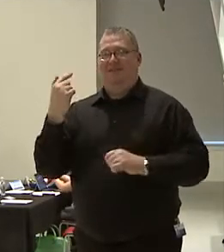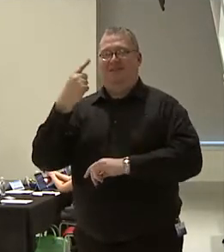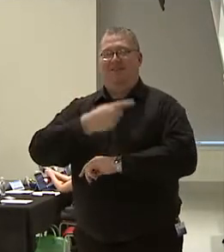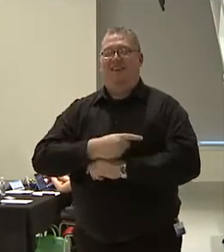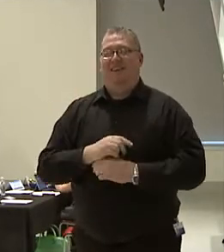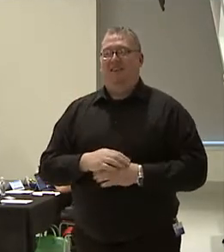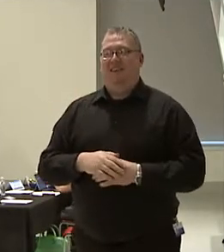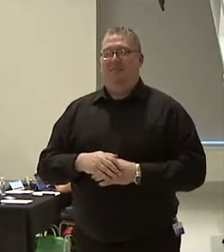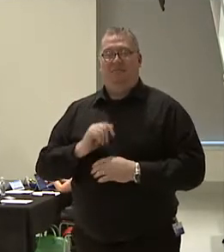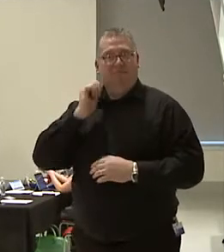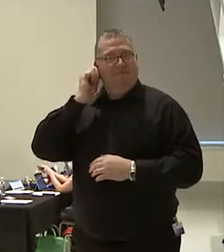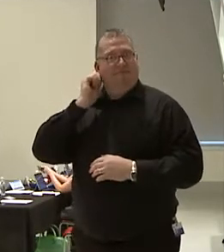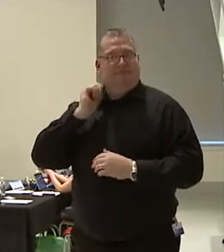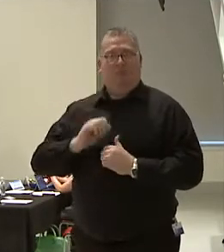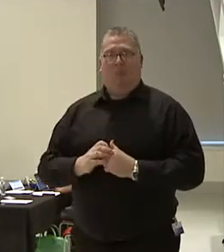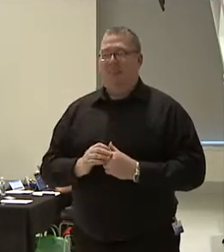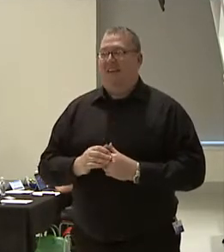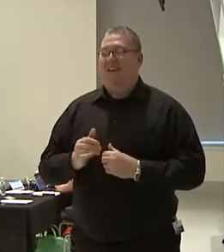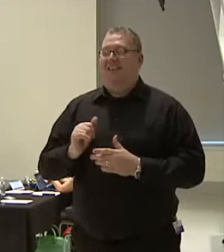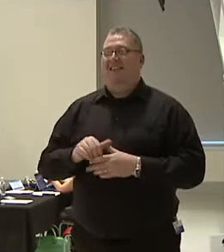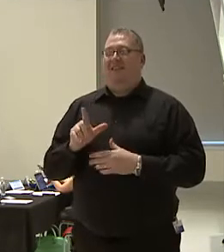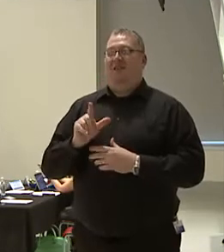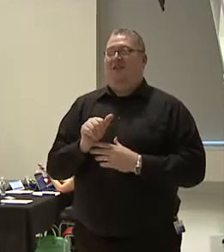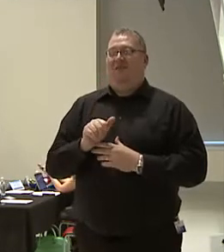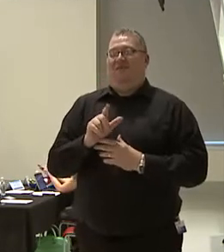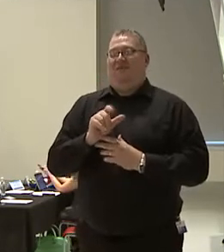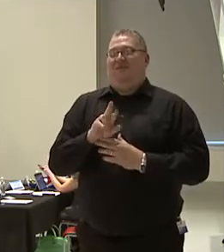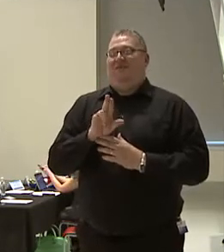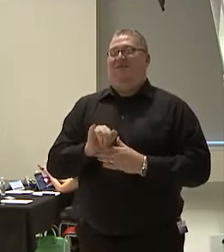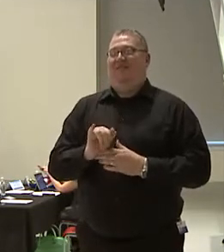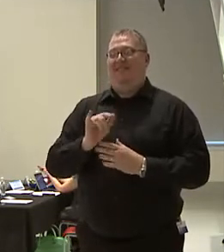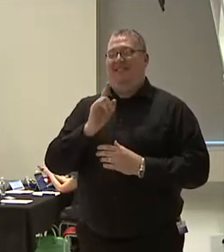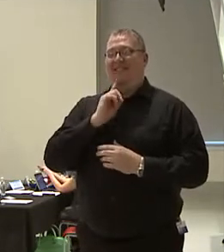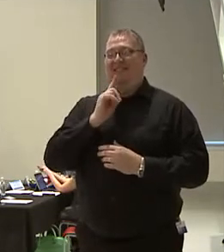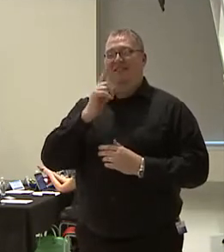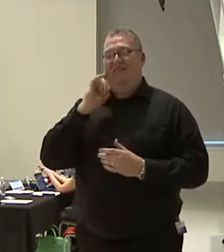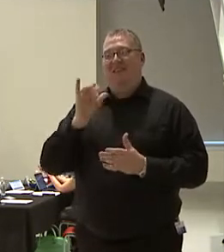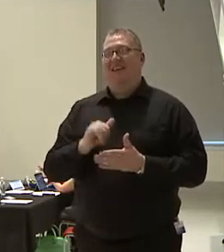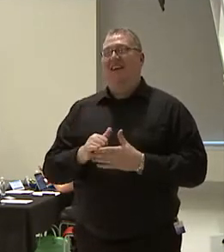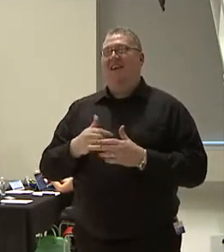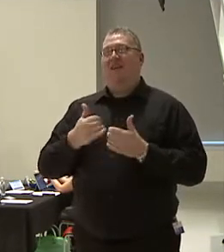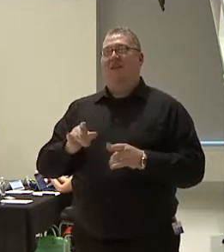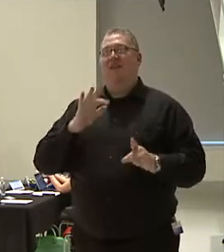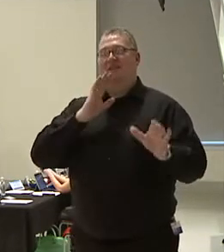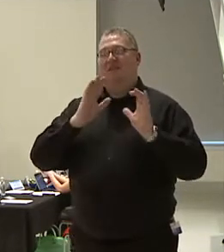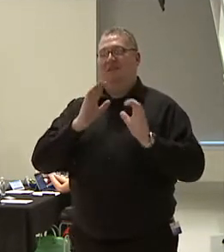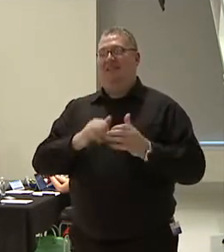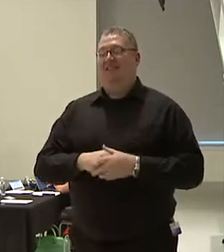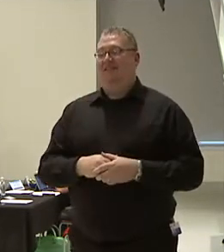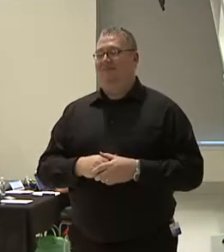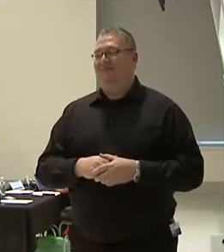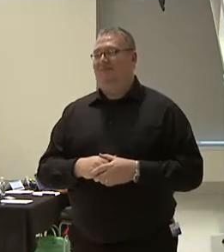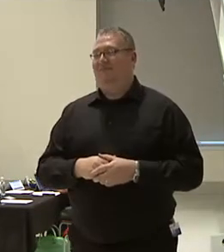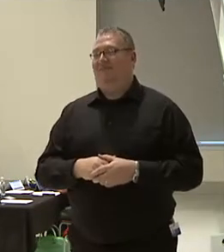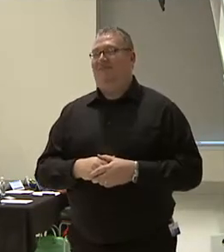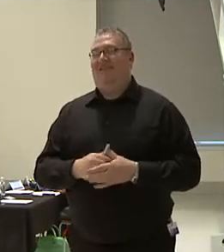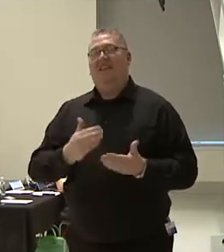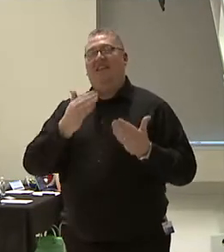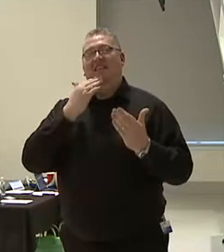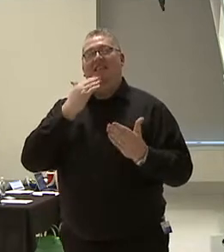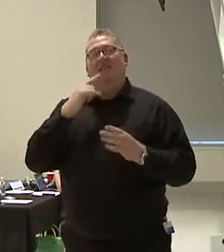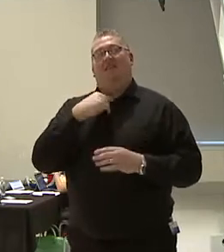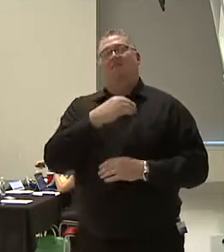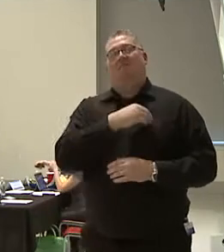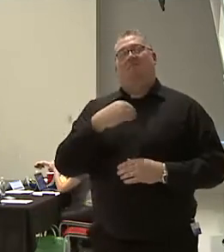Ms. Lauri Stevens, founder and principal consultant, Laws Communication. Thank you. Thank you, Commissioner, members of the task force,